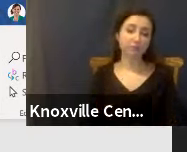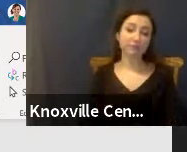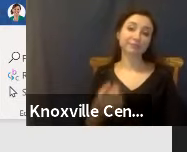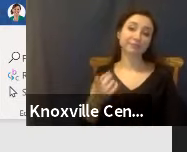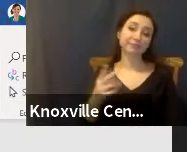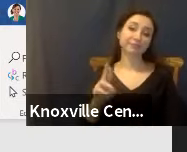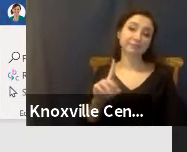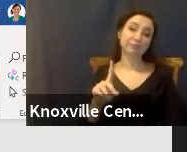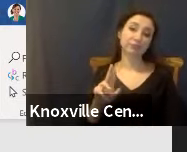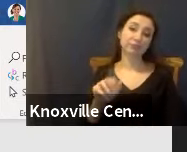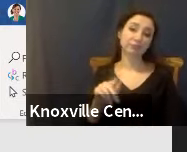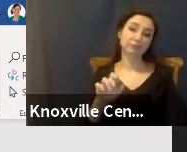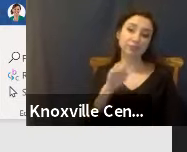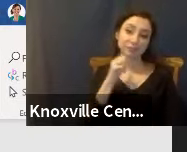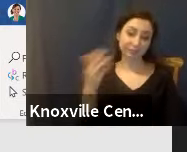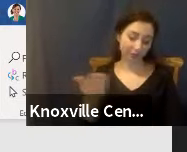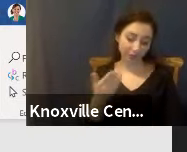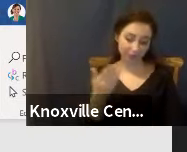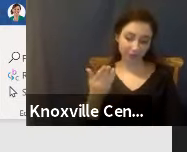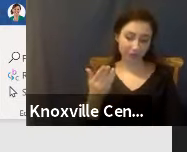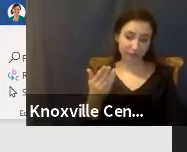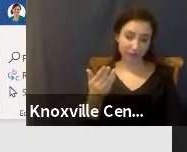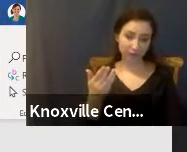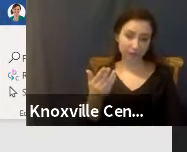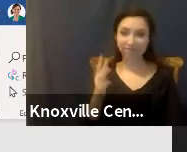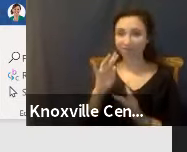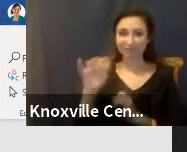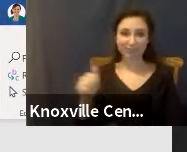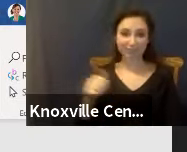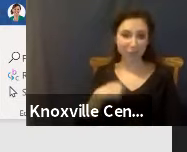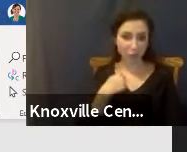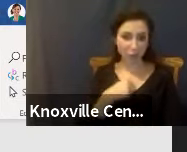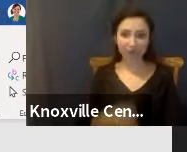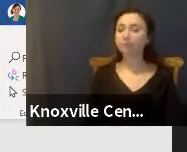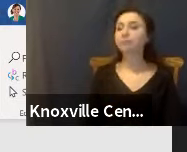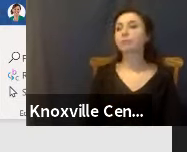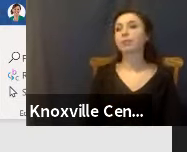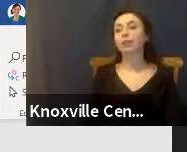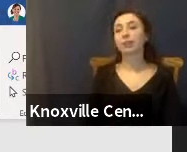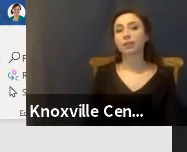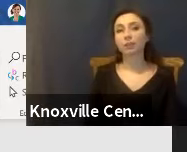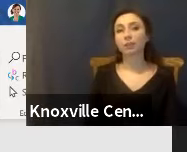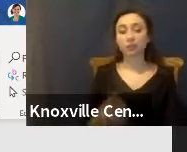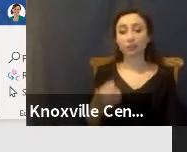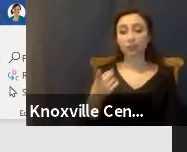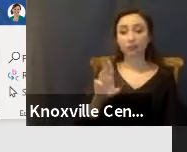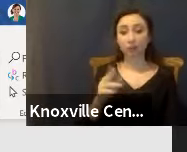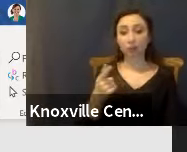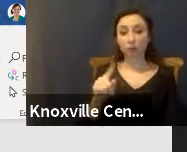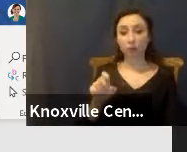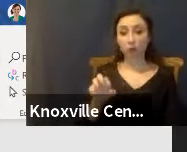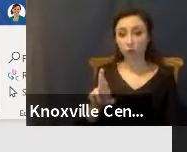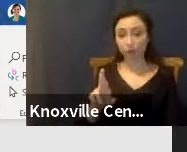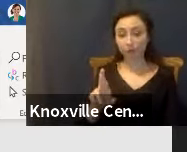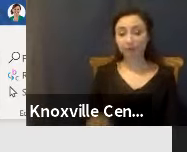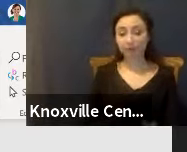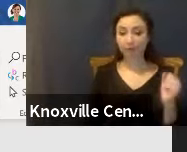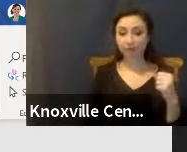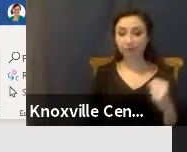Drake. Nope, she left. Sorry. Dr. Gocher.